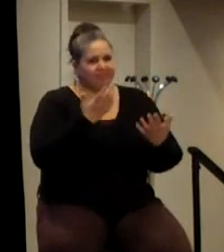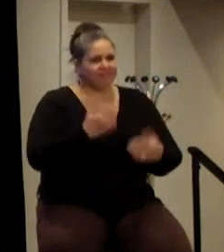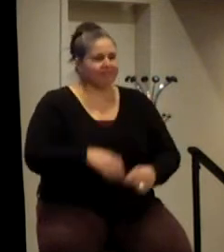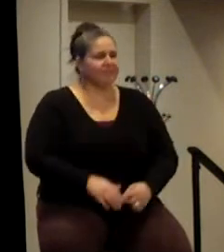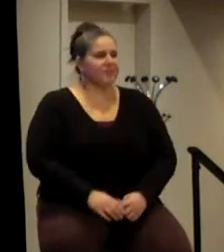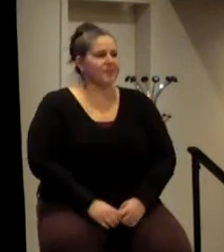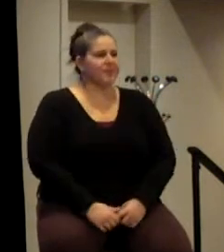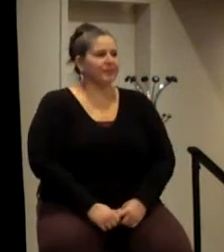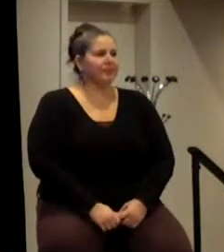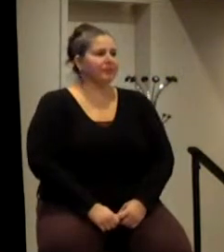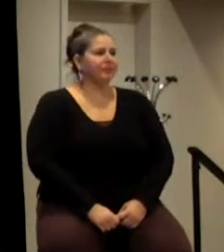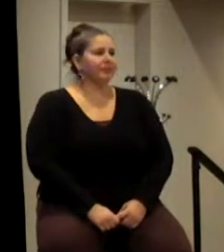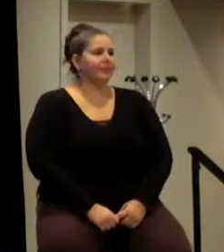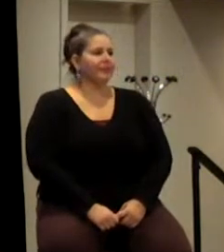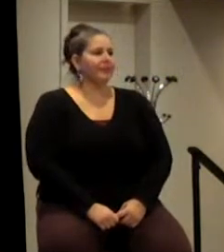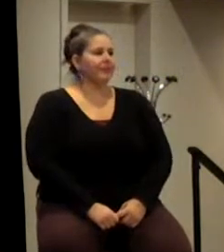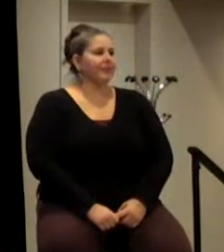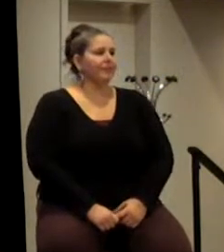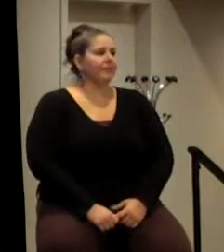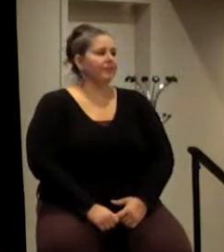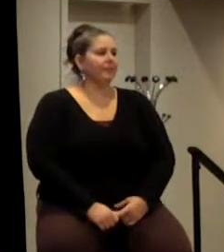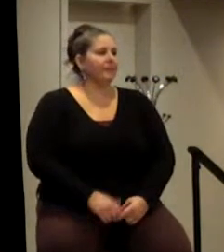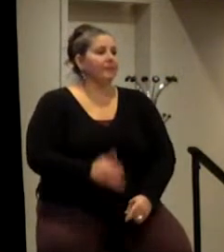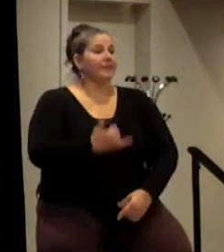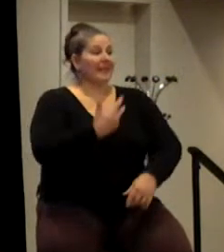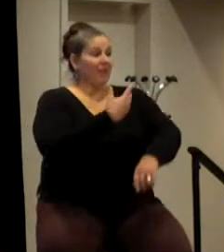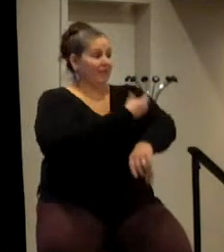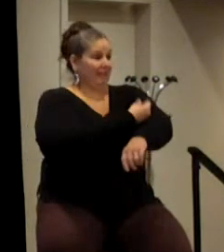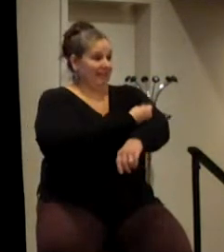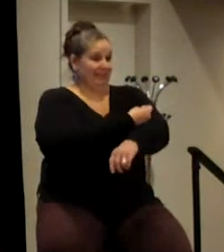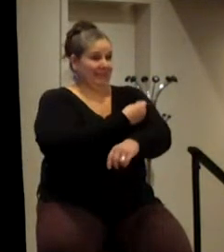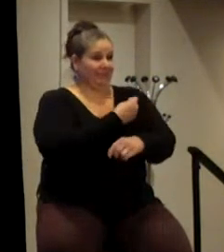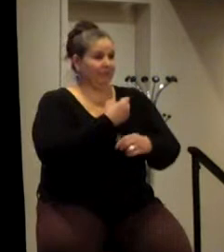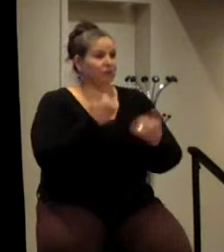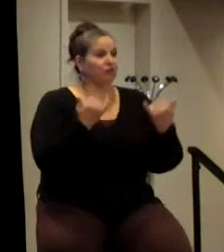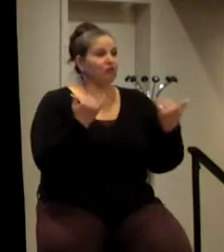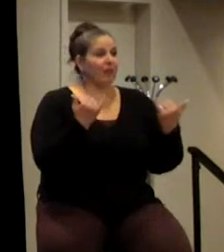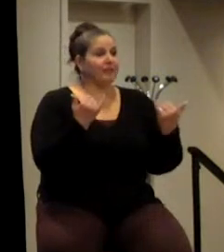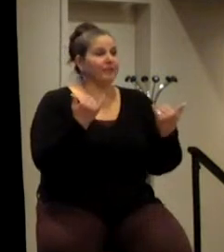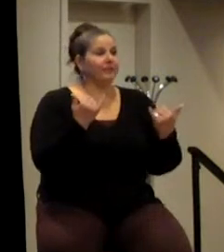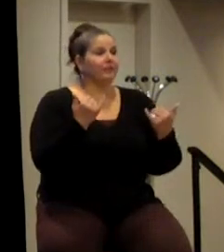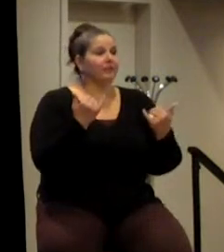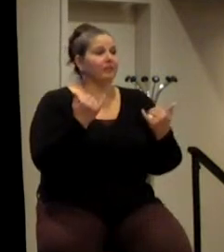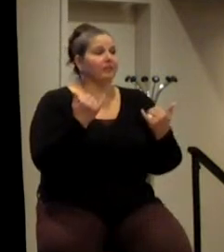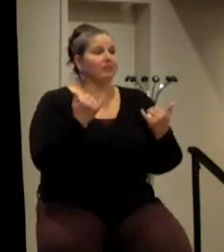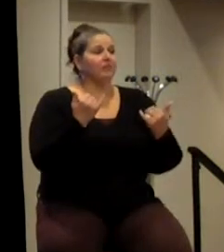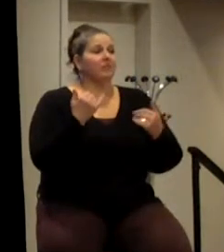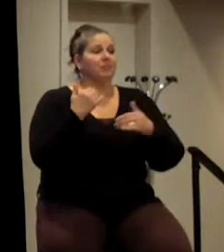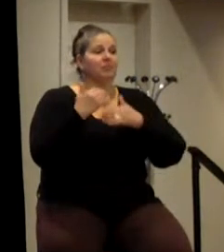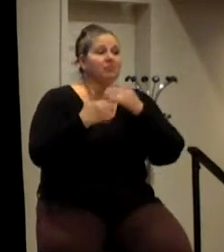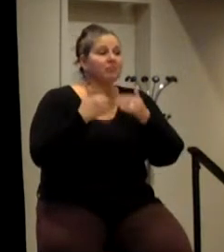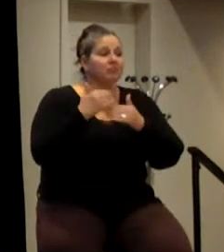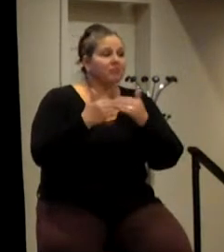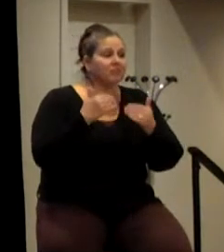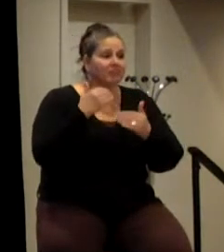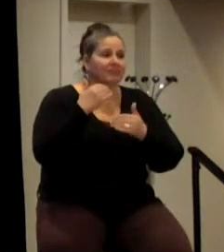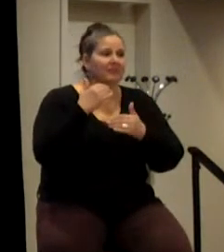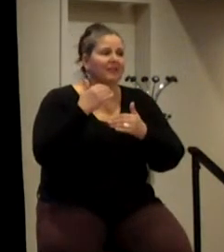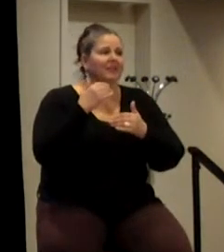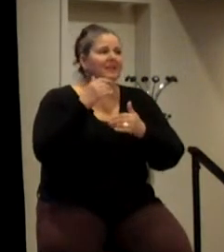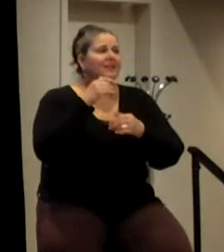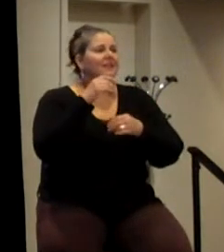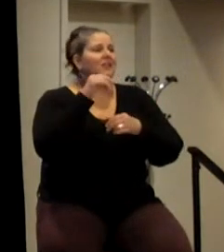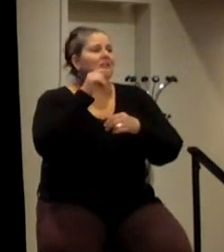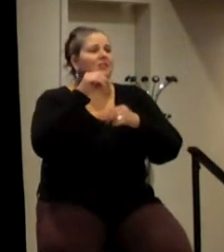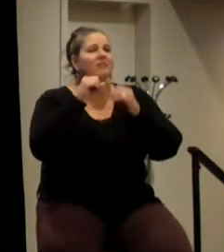Looking at the vaccine, today we are in the process of finishing a pop-up clinic over at the